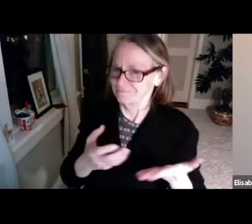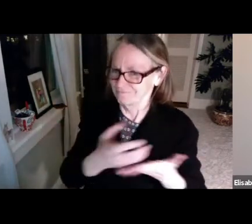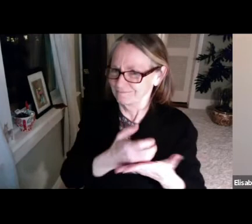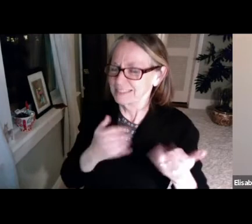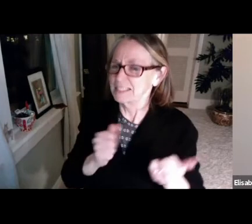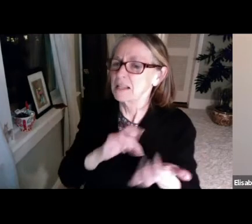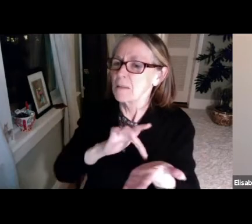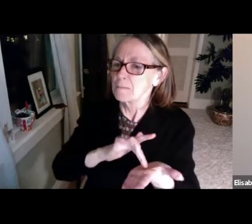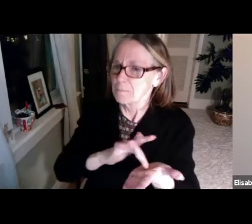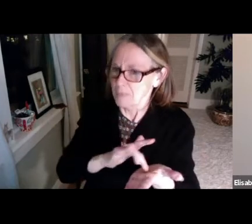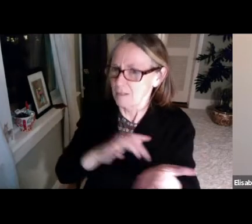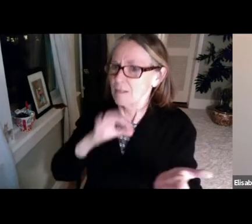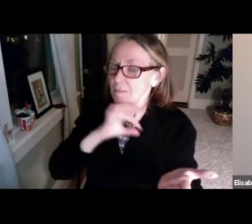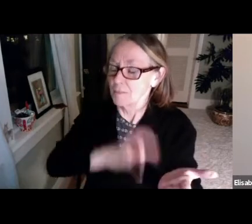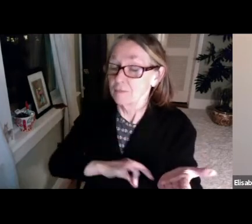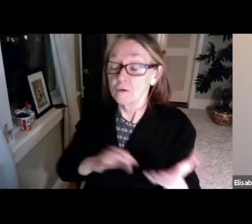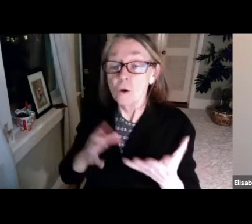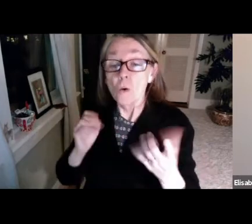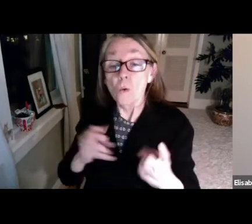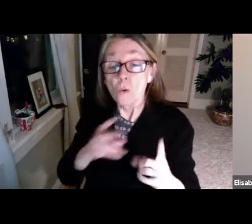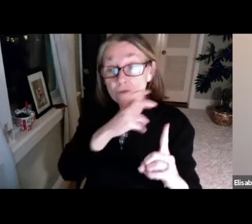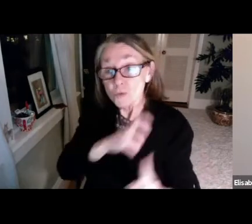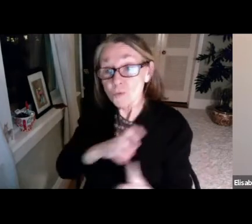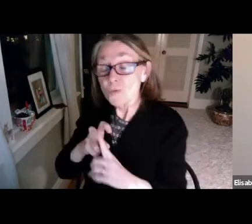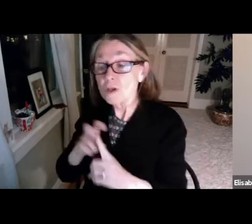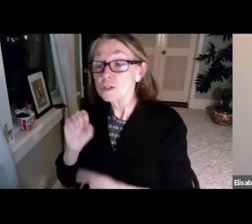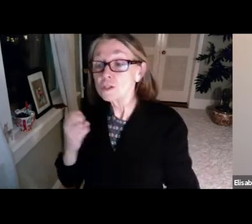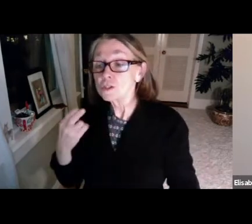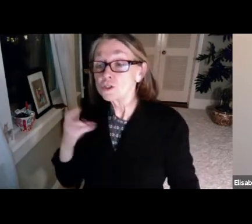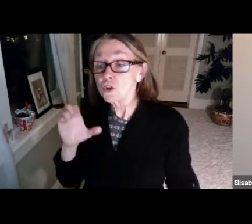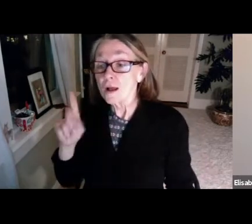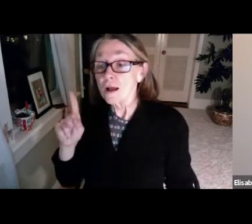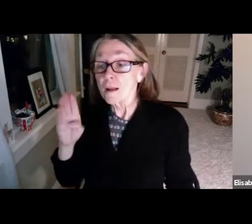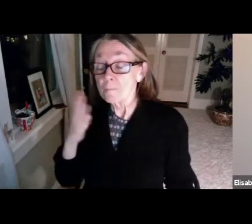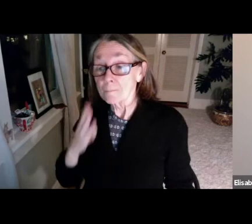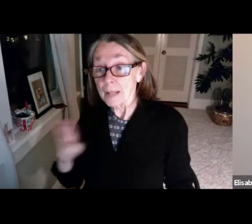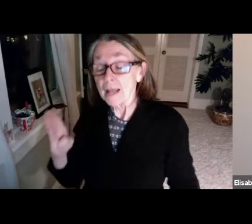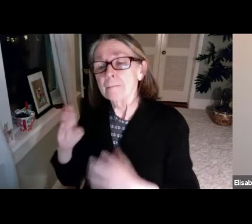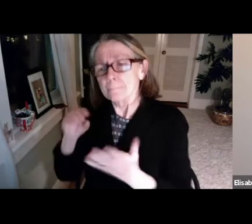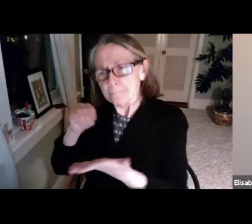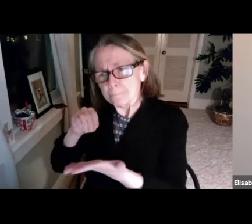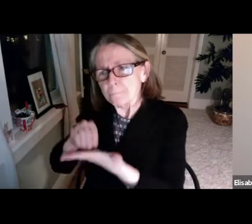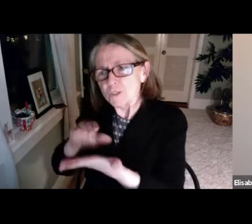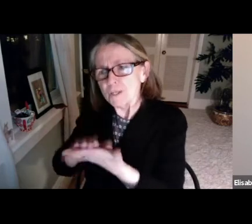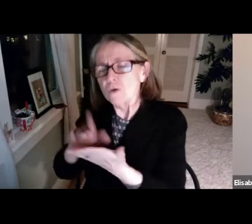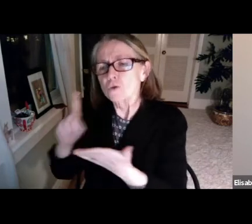office and make sure you write Sherlock Plan on any application that you make to be on the Sherlock